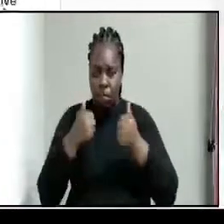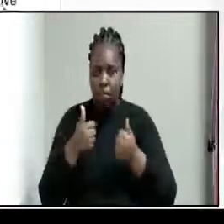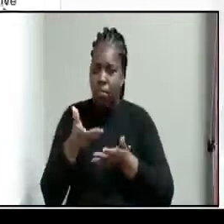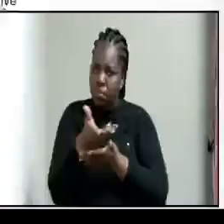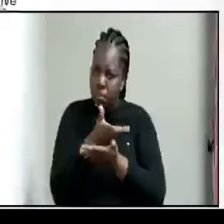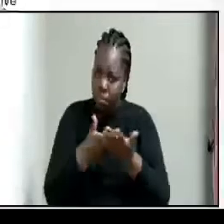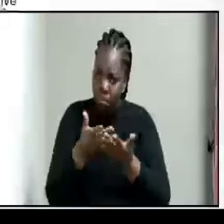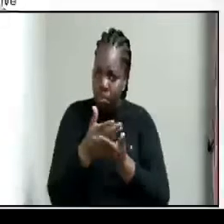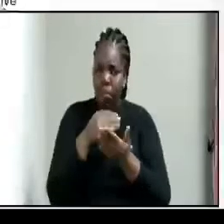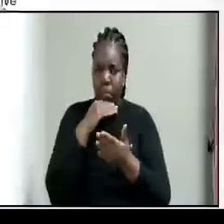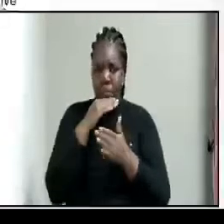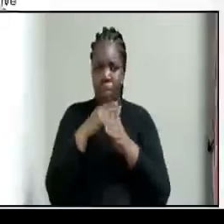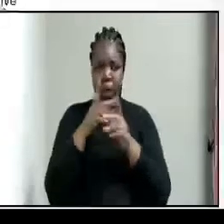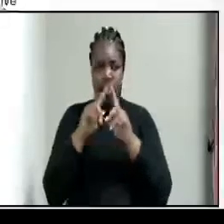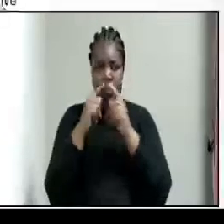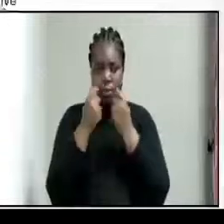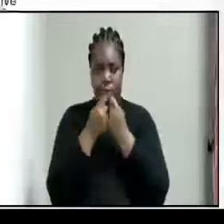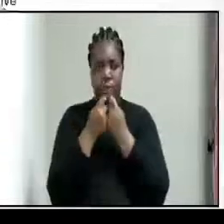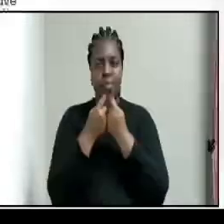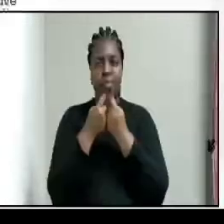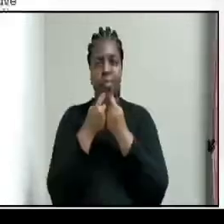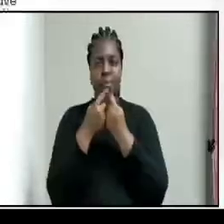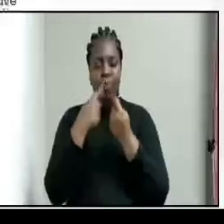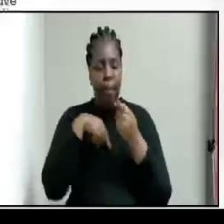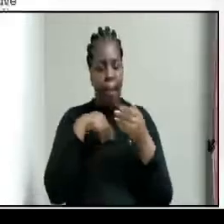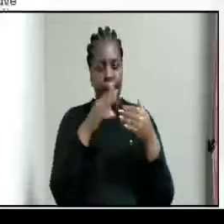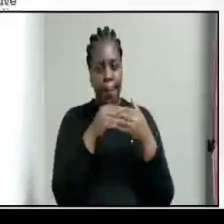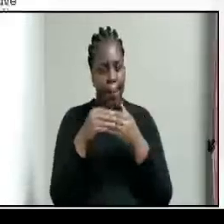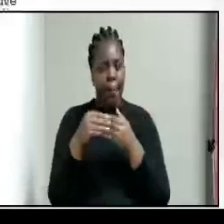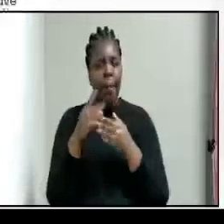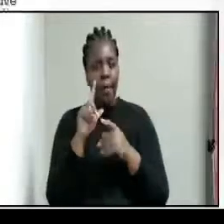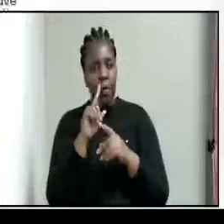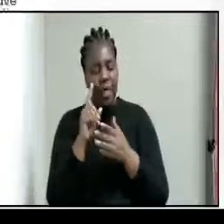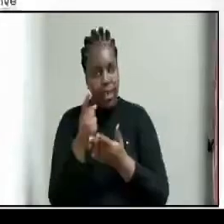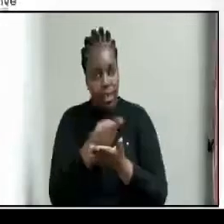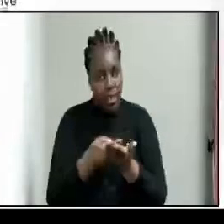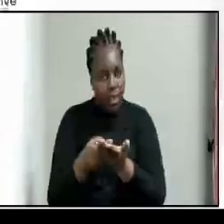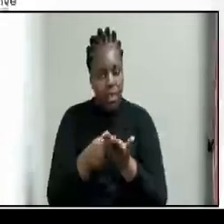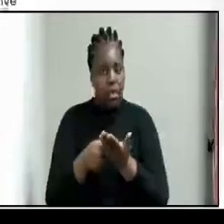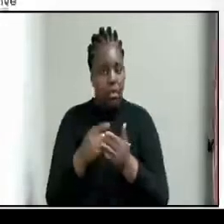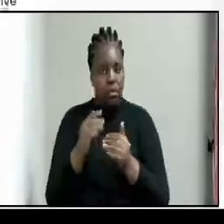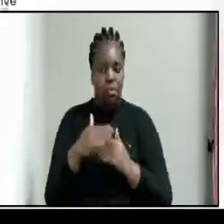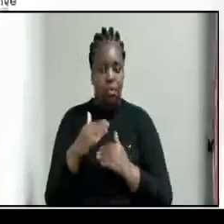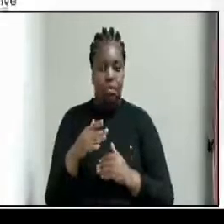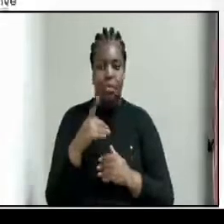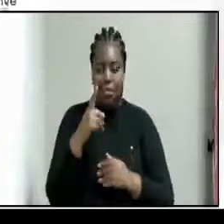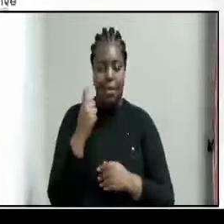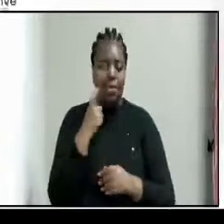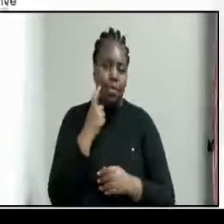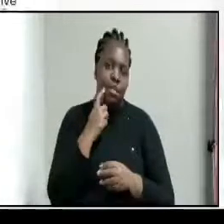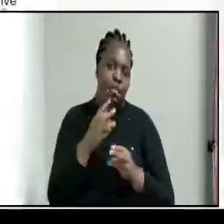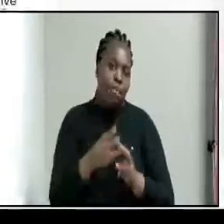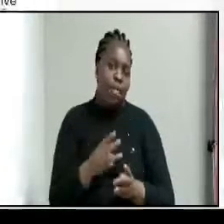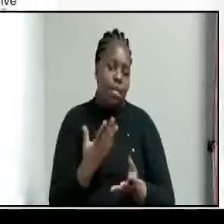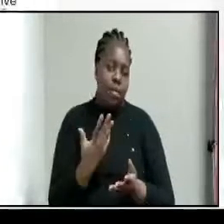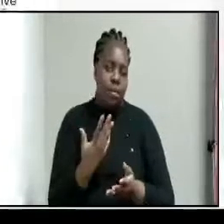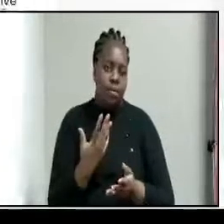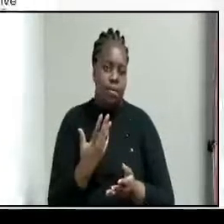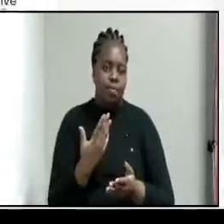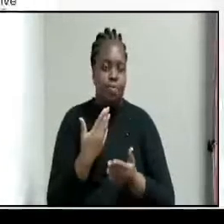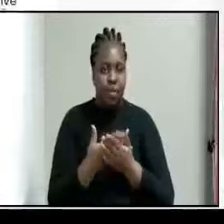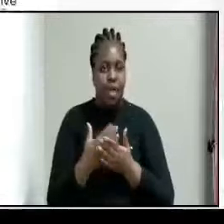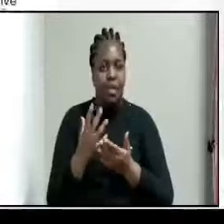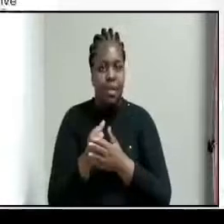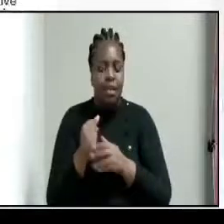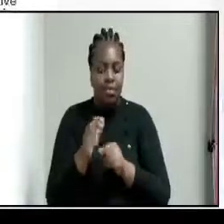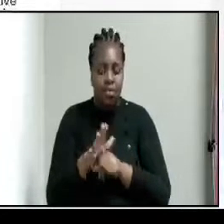let's pursue this goal together. Let's put this task team here and sub-task team as it were. So that way it might be easy, at least even for issues of accountability,